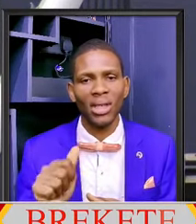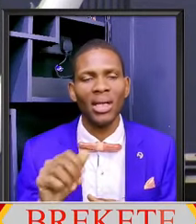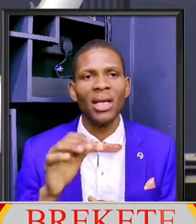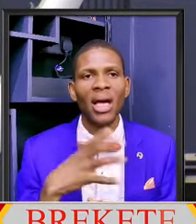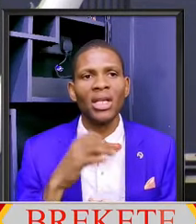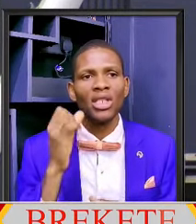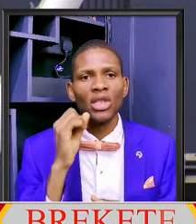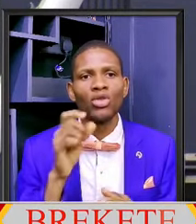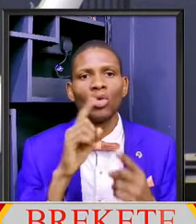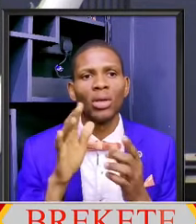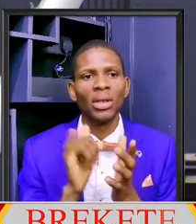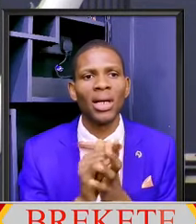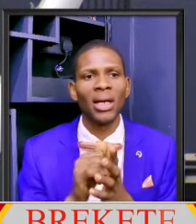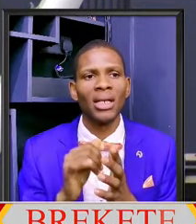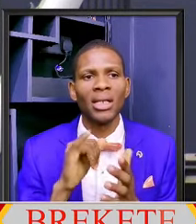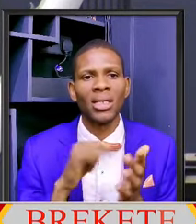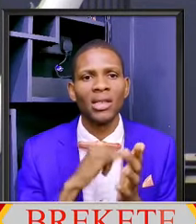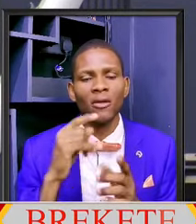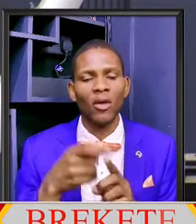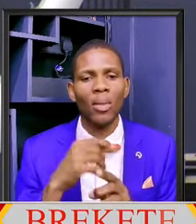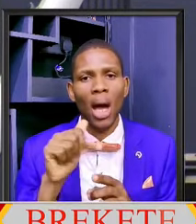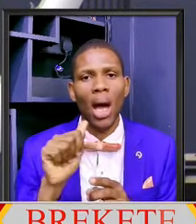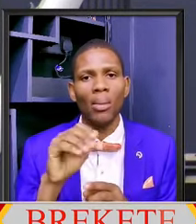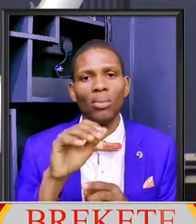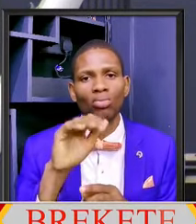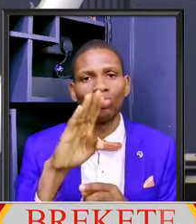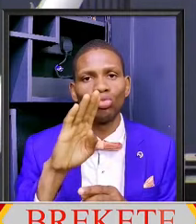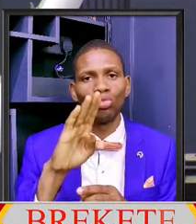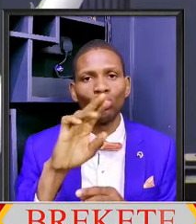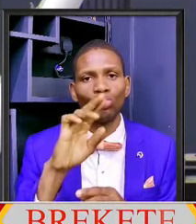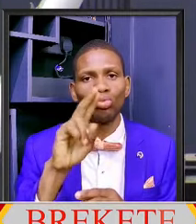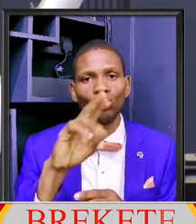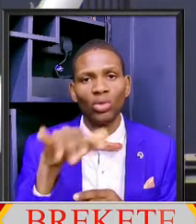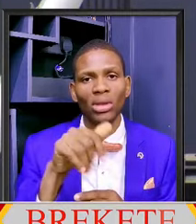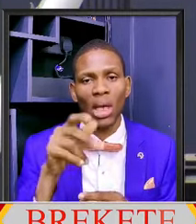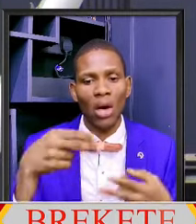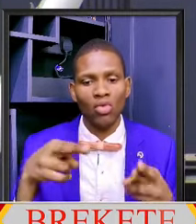Okay. I she even talk, say, now, for Abuja Road, she dey live. You know, far from